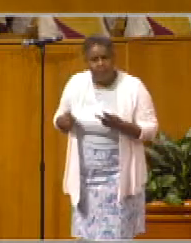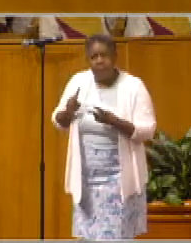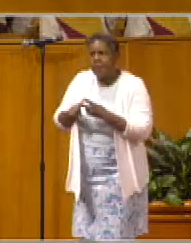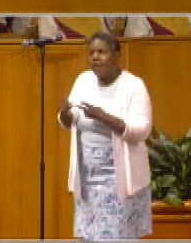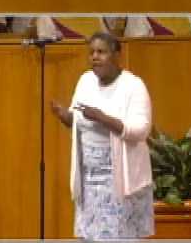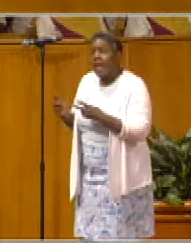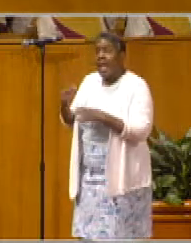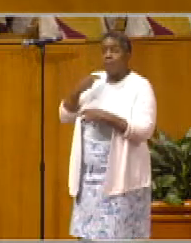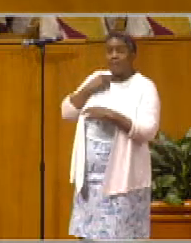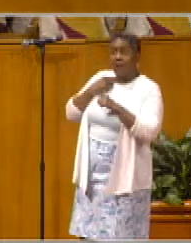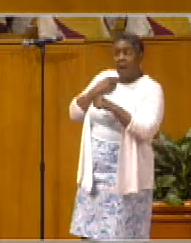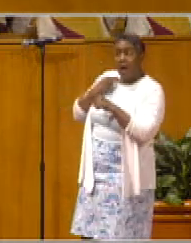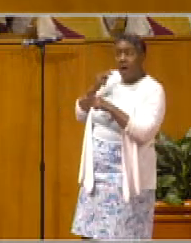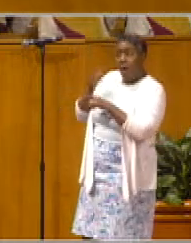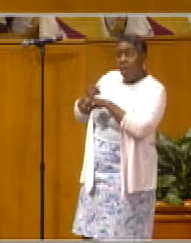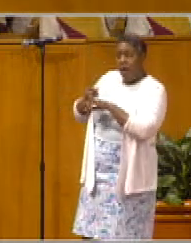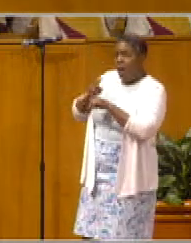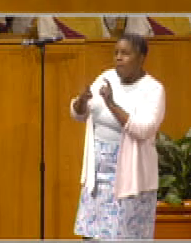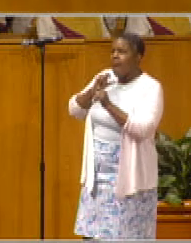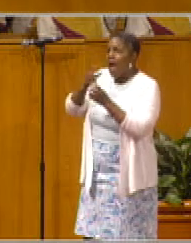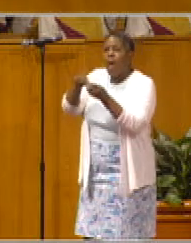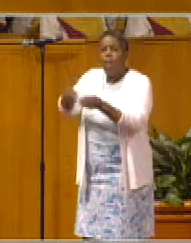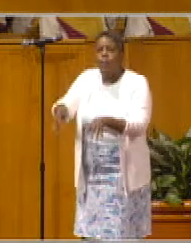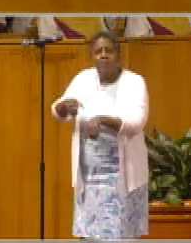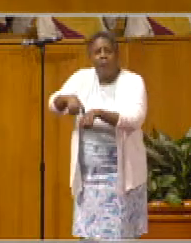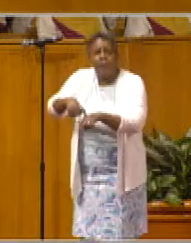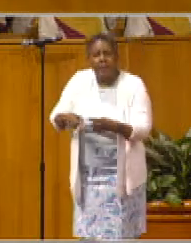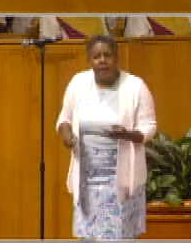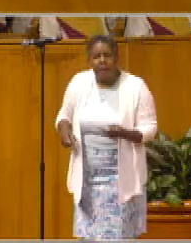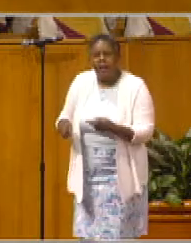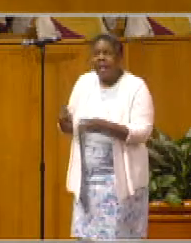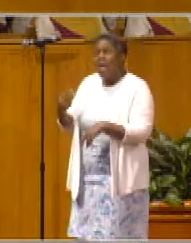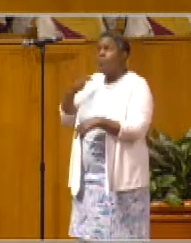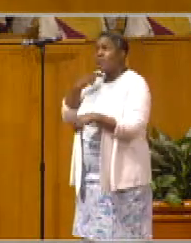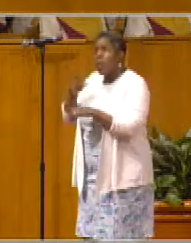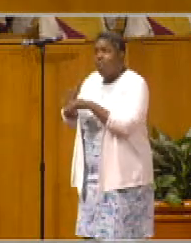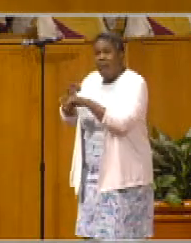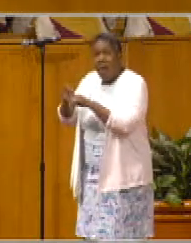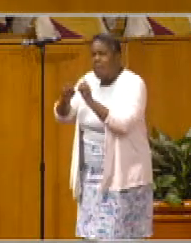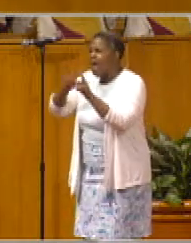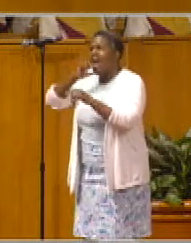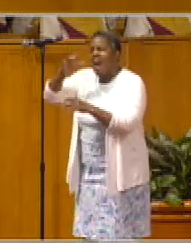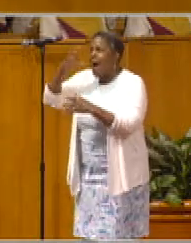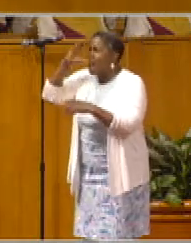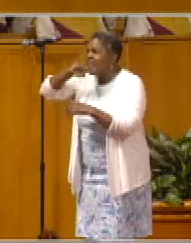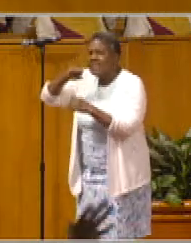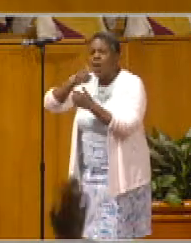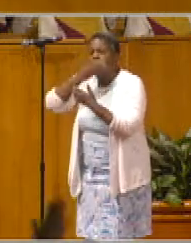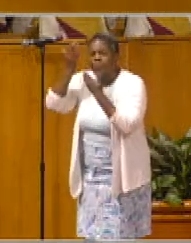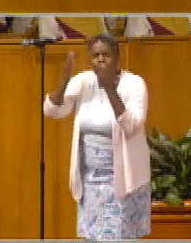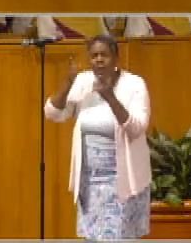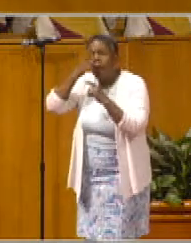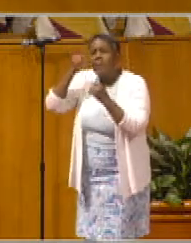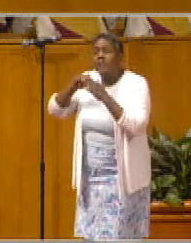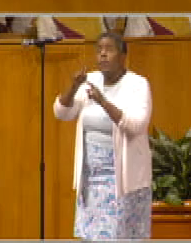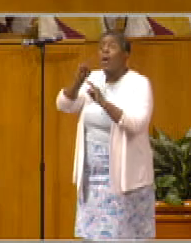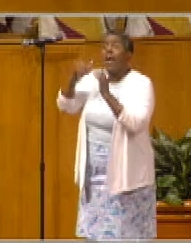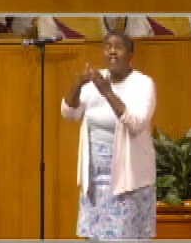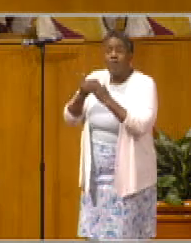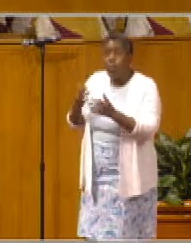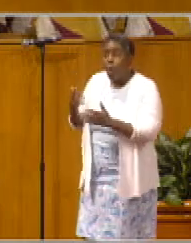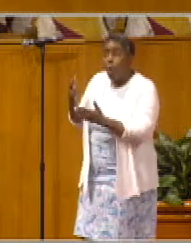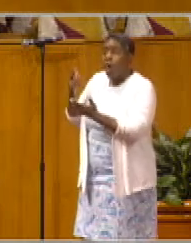was shipwrecked, but didn't lose no time. He was shipwrecked, but didn't miss anything, because even though the